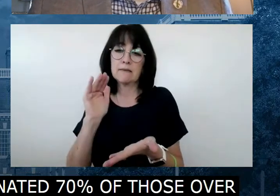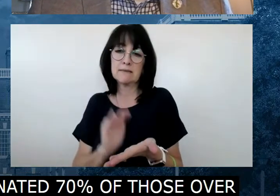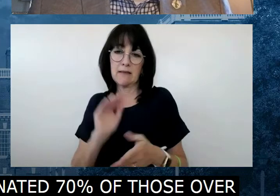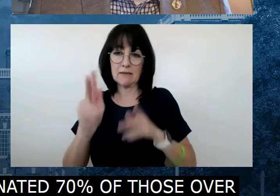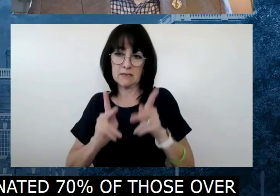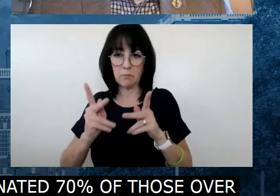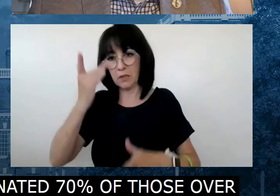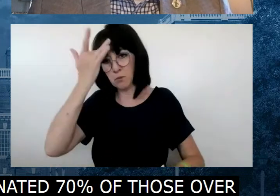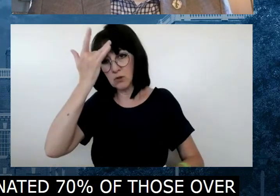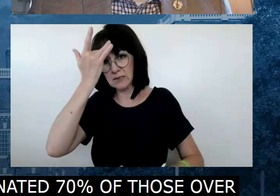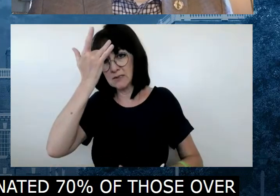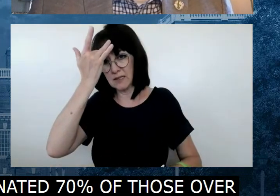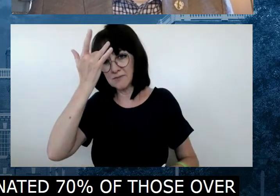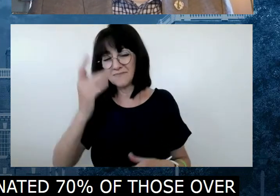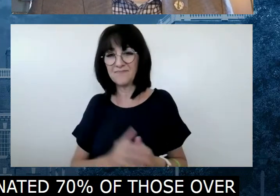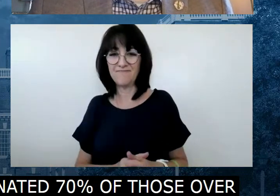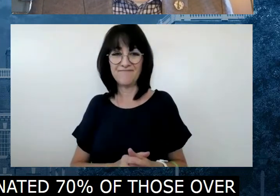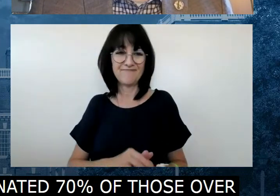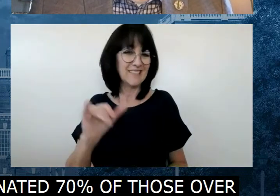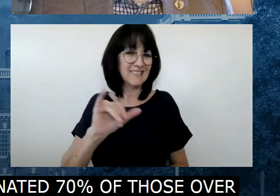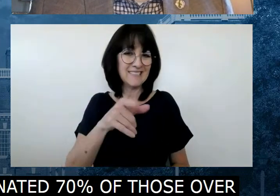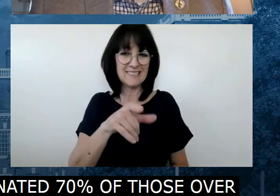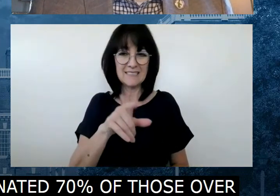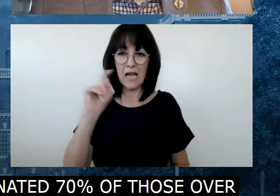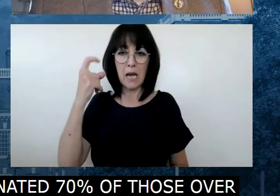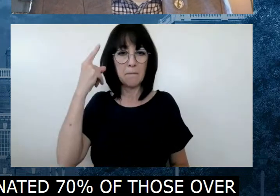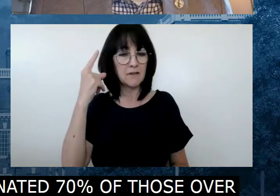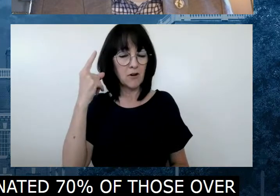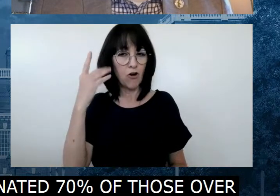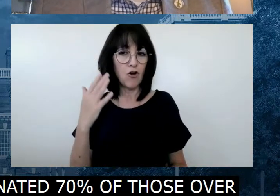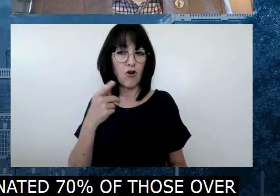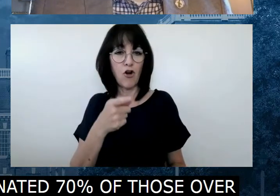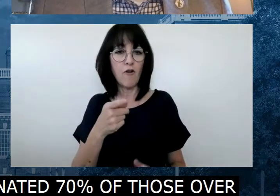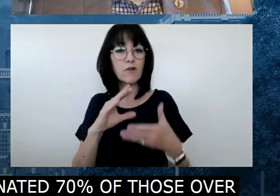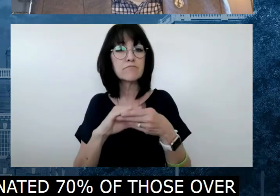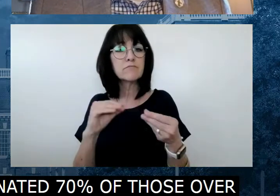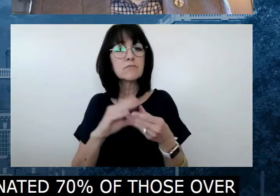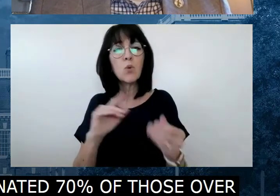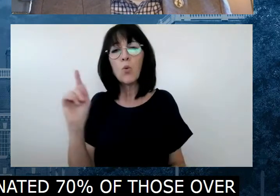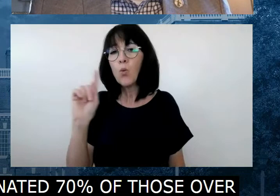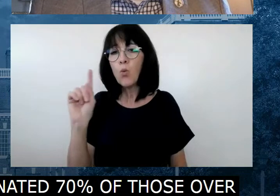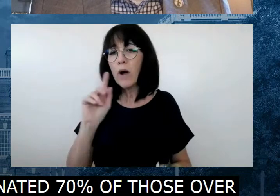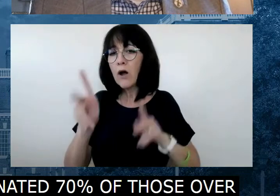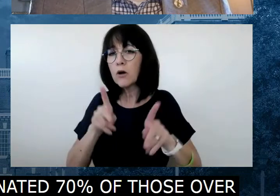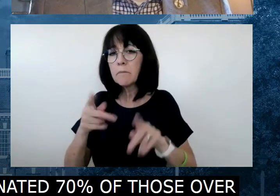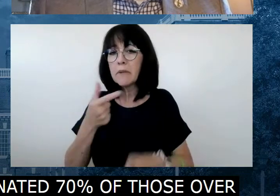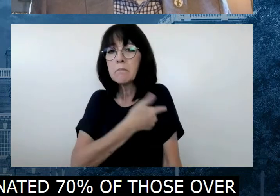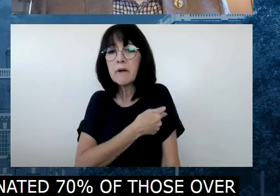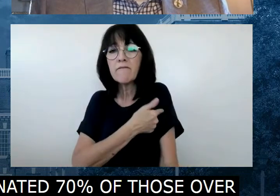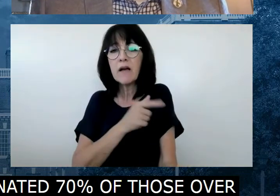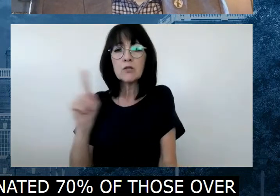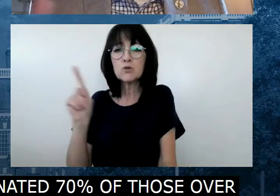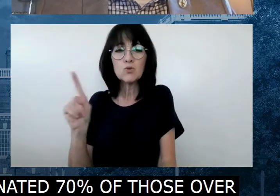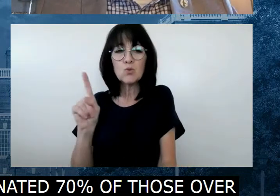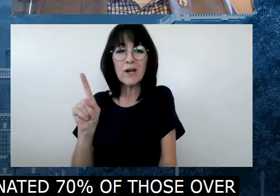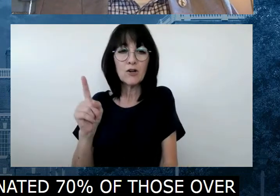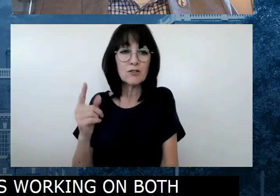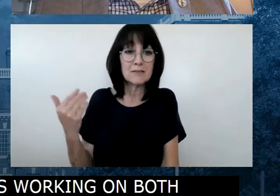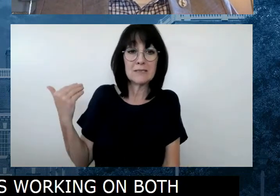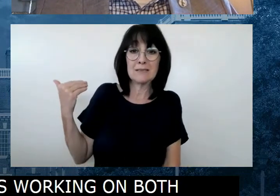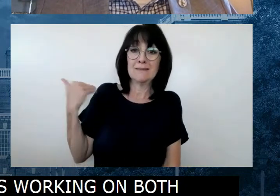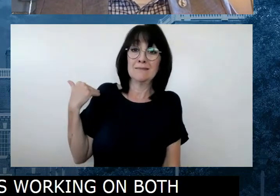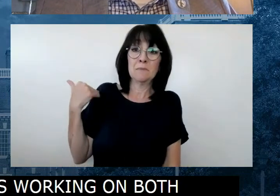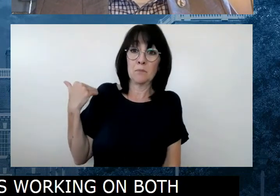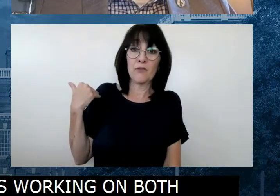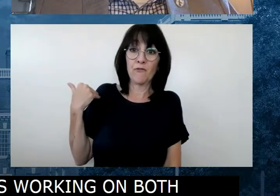at where people are getting vaccinated right now. So back in April, when we were doing more people in a weekend than we're doing a